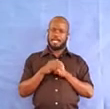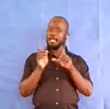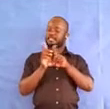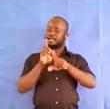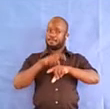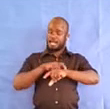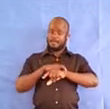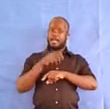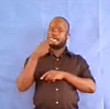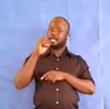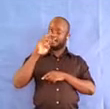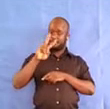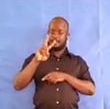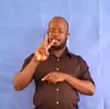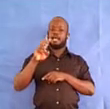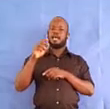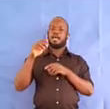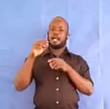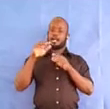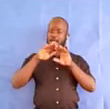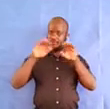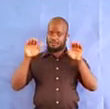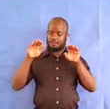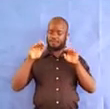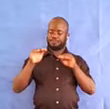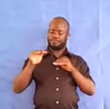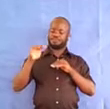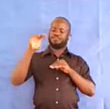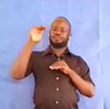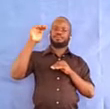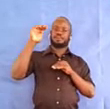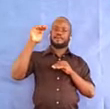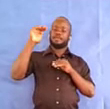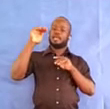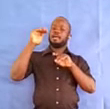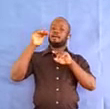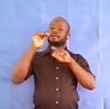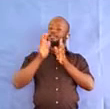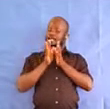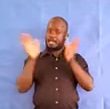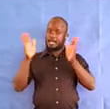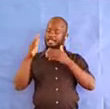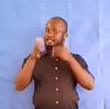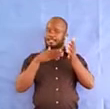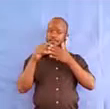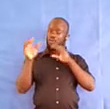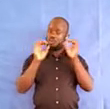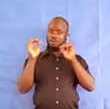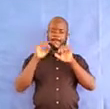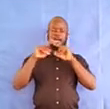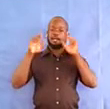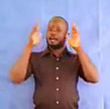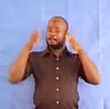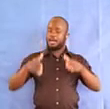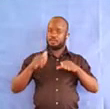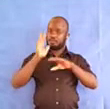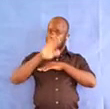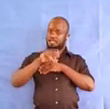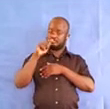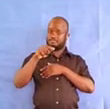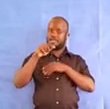900 to 500. At the same time, the HIV levels in the blood slowly rise. Although